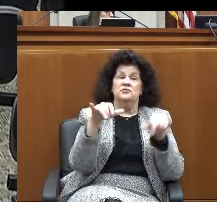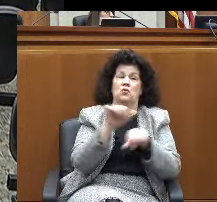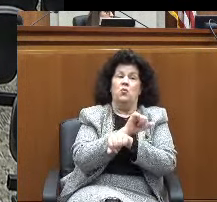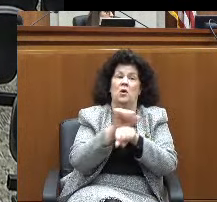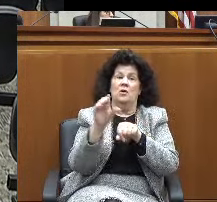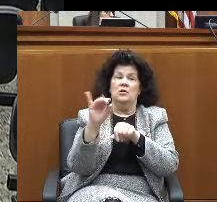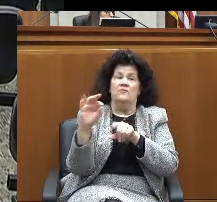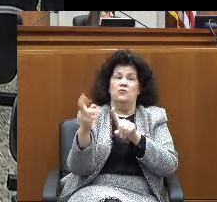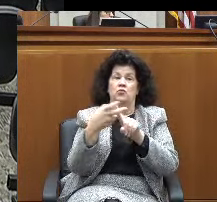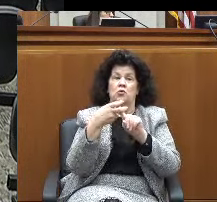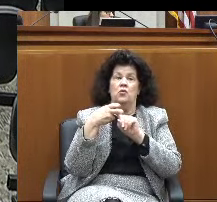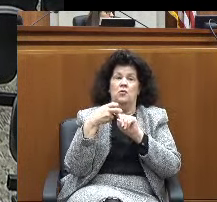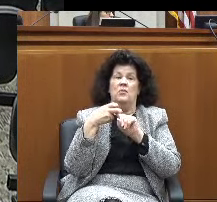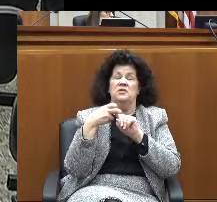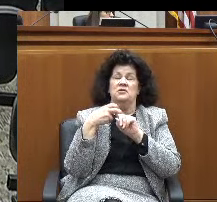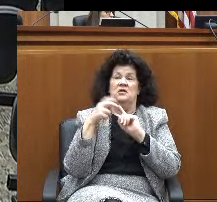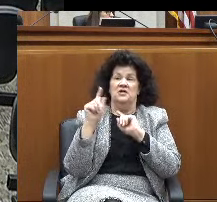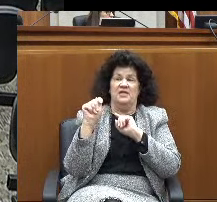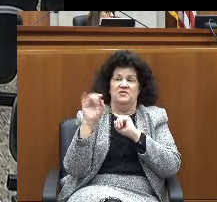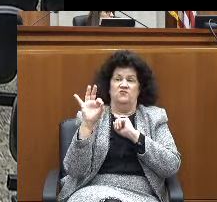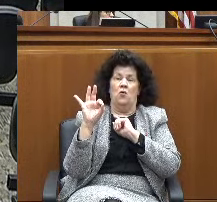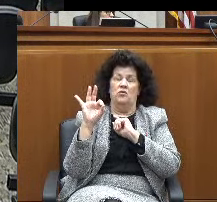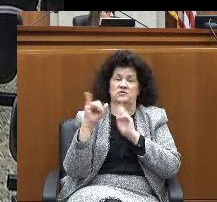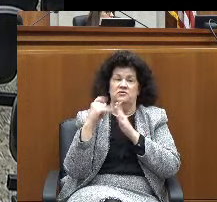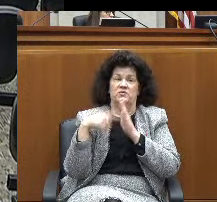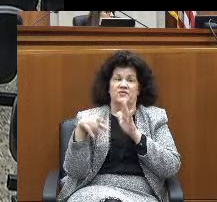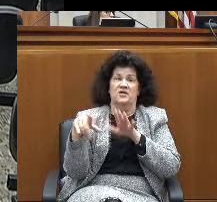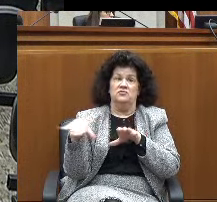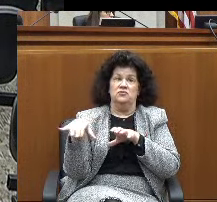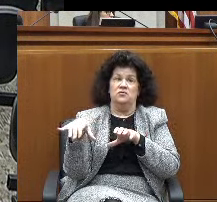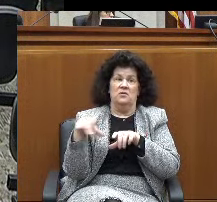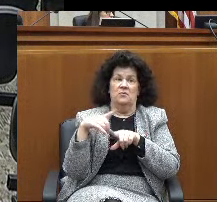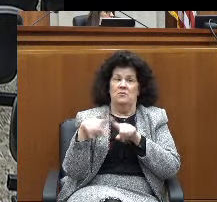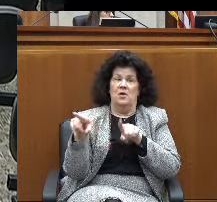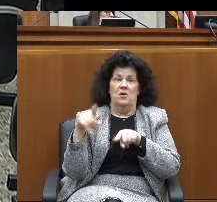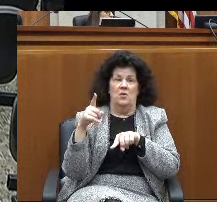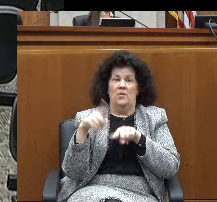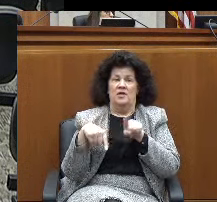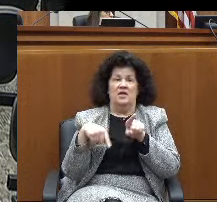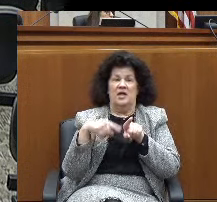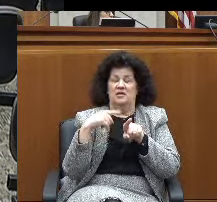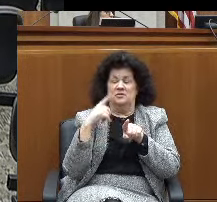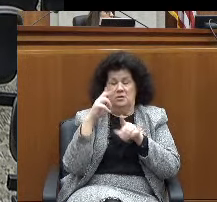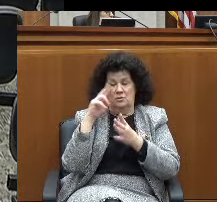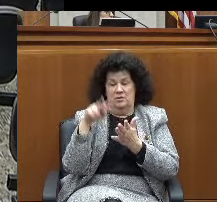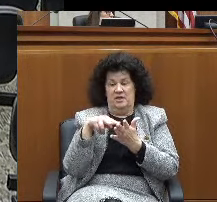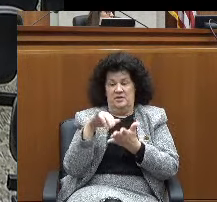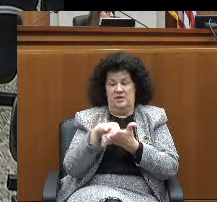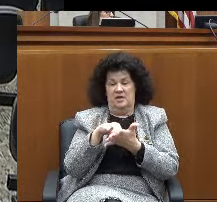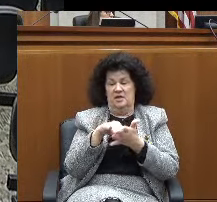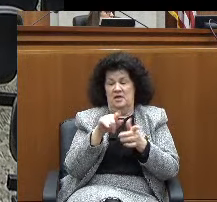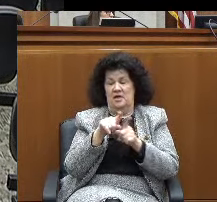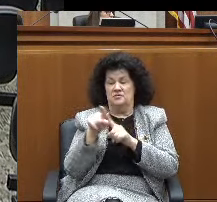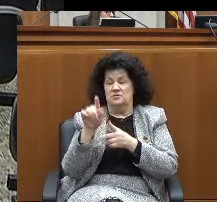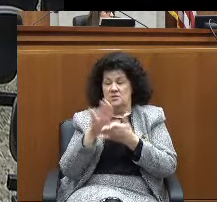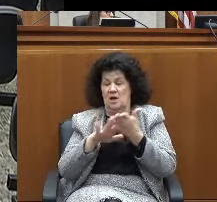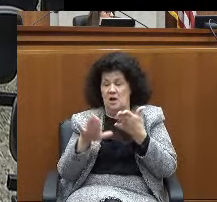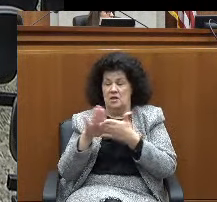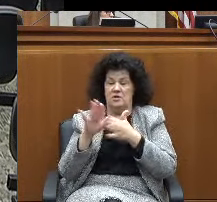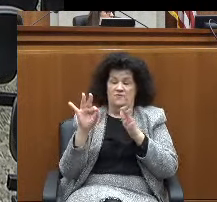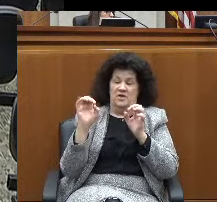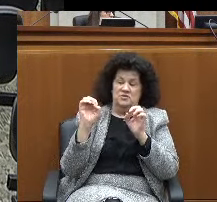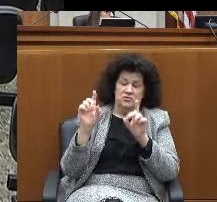the recruitment and retention task force. That's part of the work that they're doing, but we can't simply look at this as the colleges of